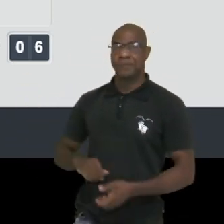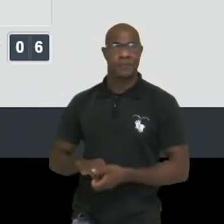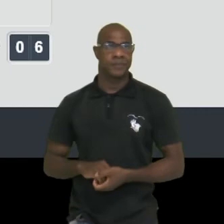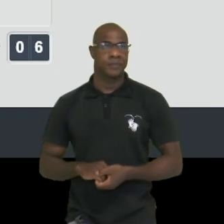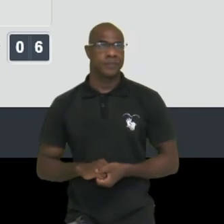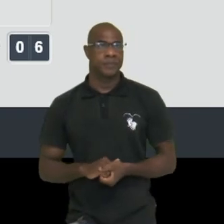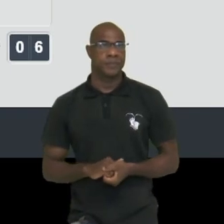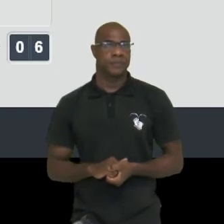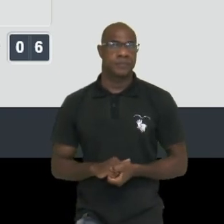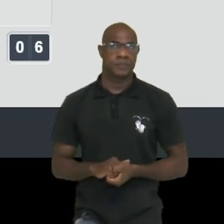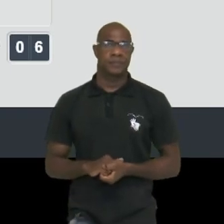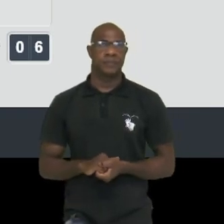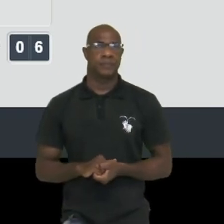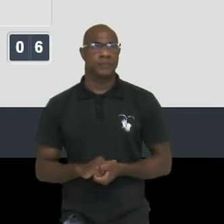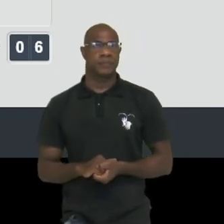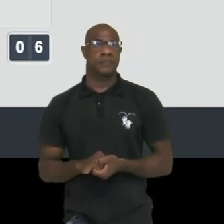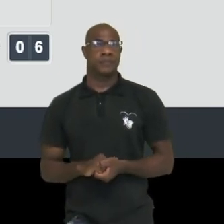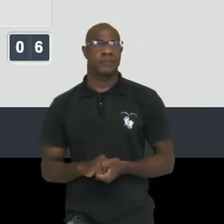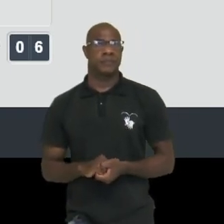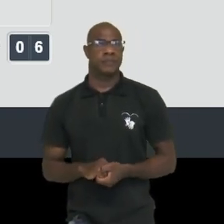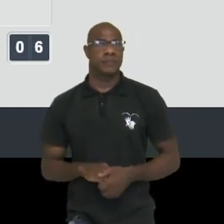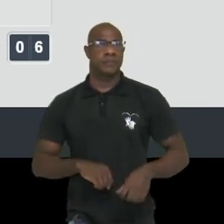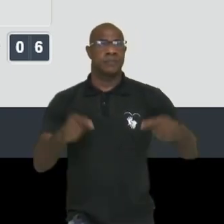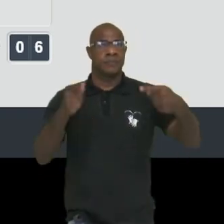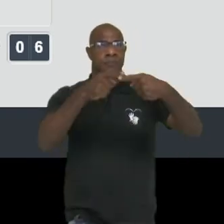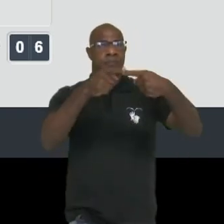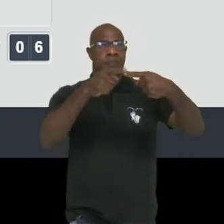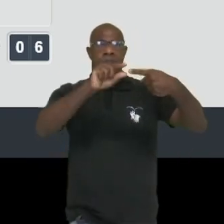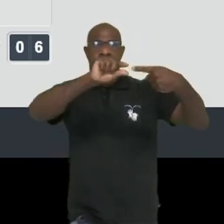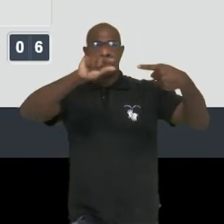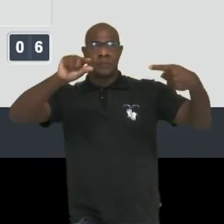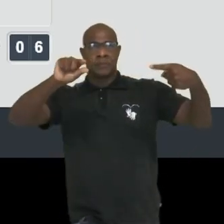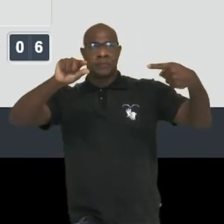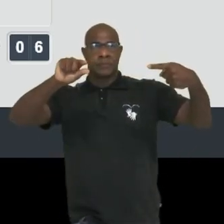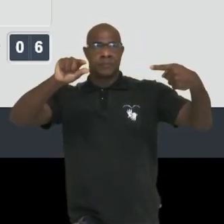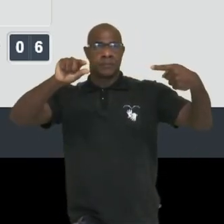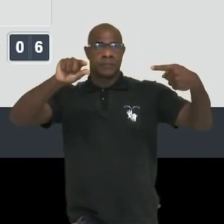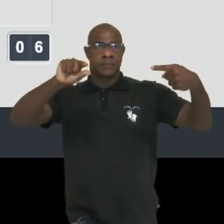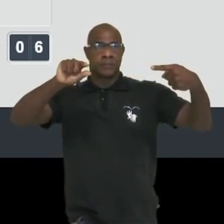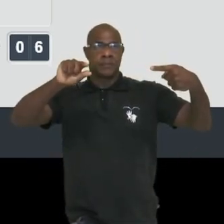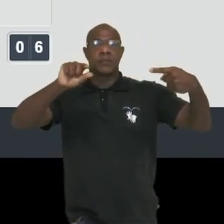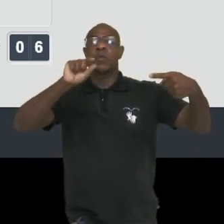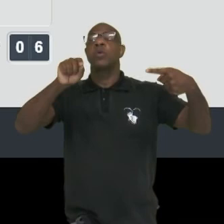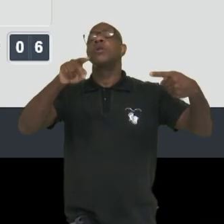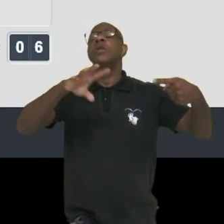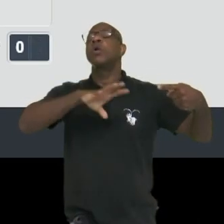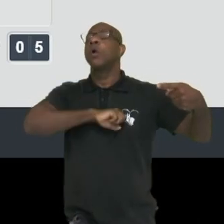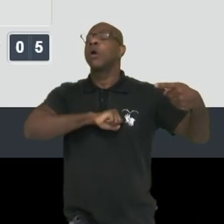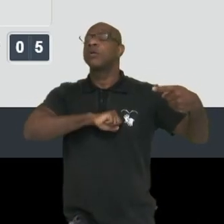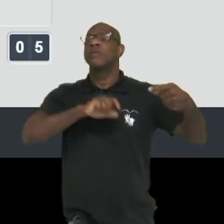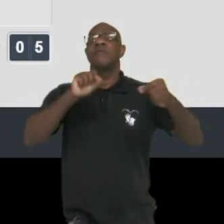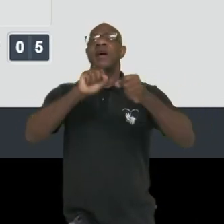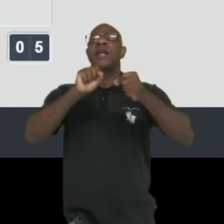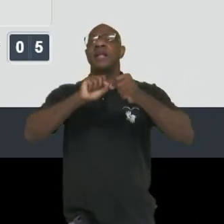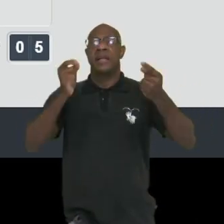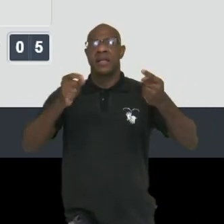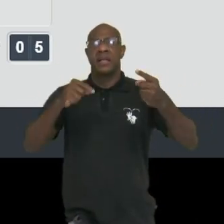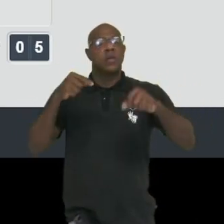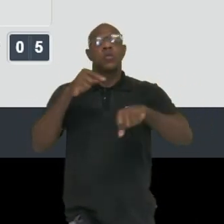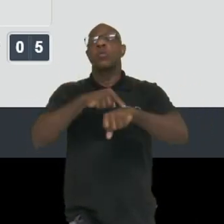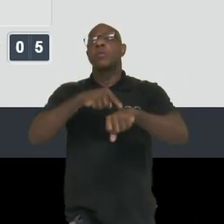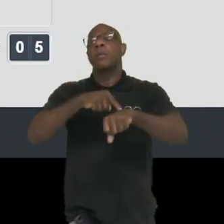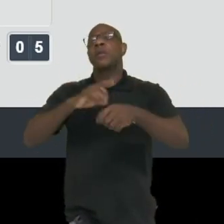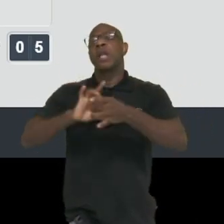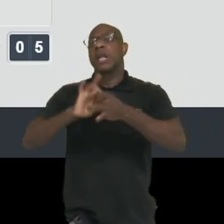in your free time? Então, o que vocês gostam de fazer no seu tempo